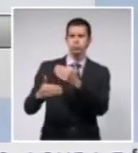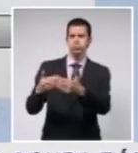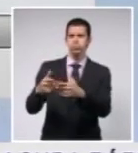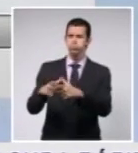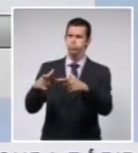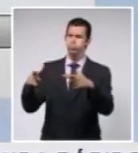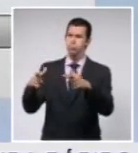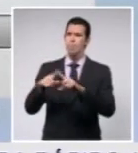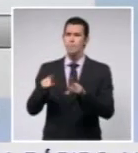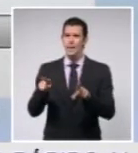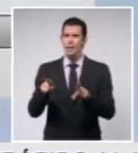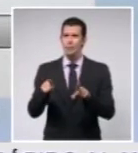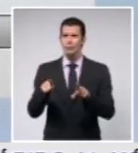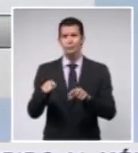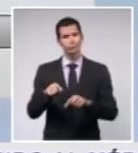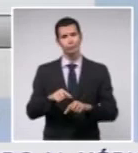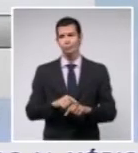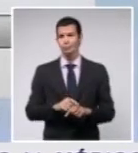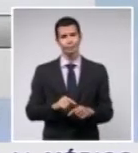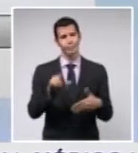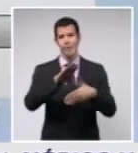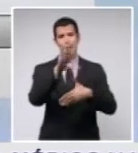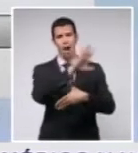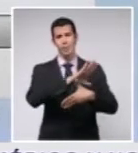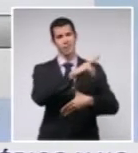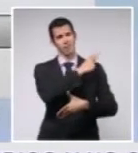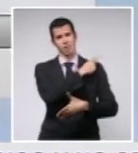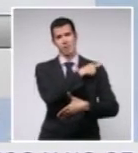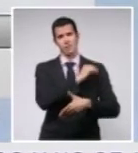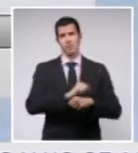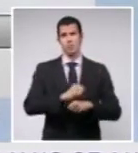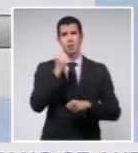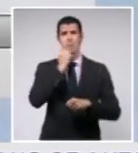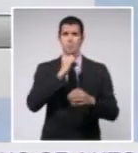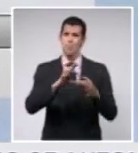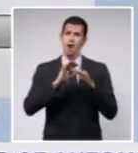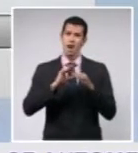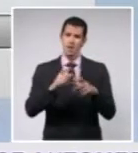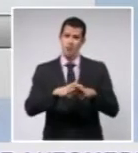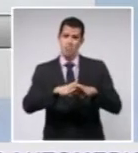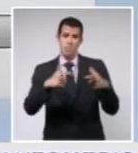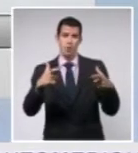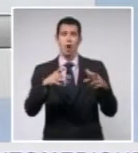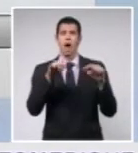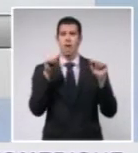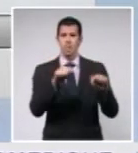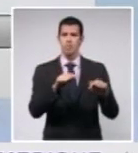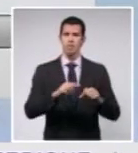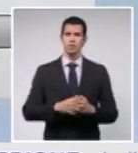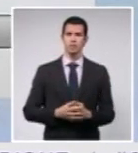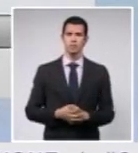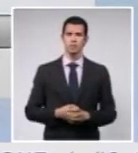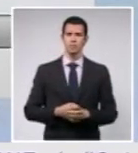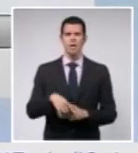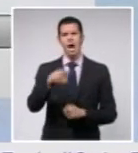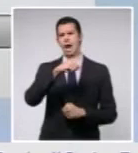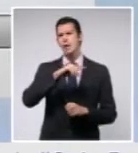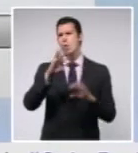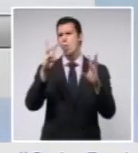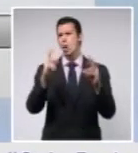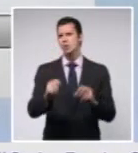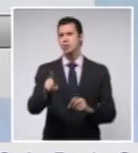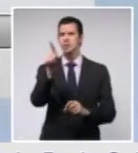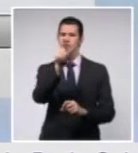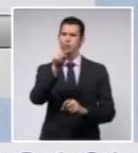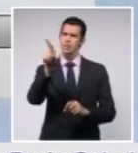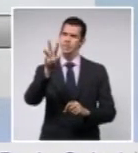2,439 people died of COVID-19 in the region yesterday, for a death toll in the Americas